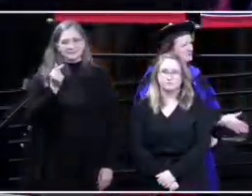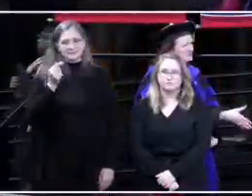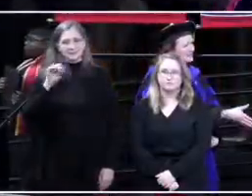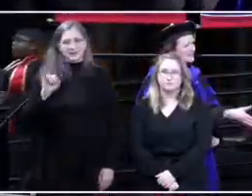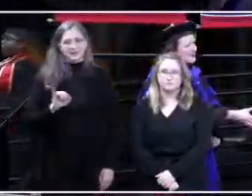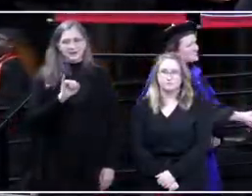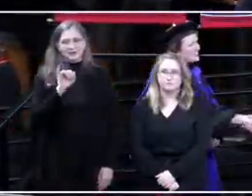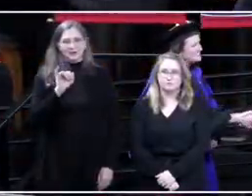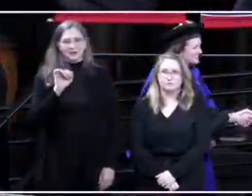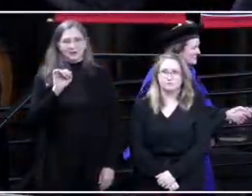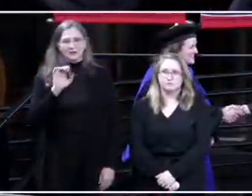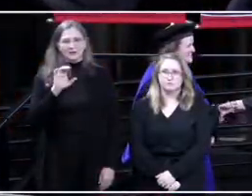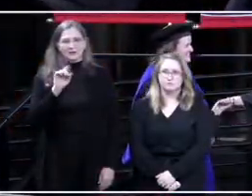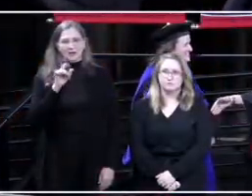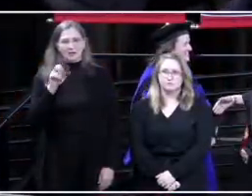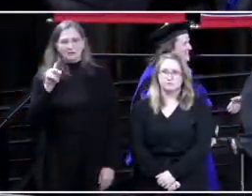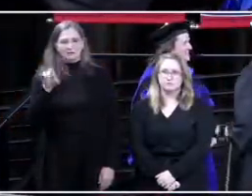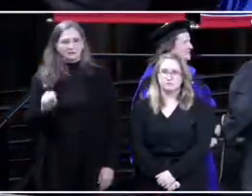Collins.